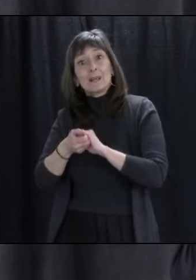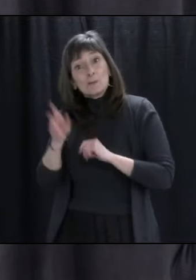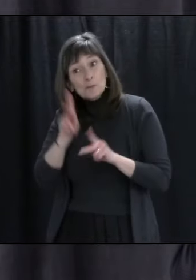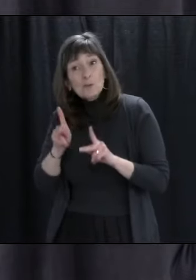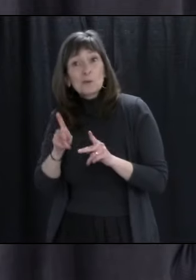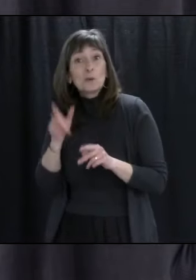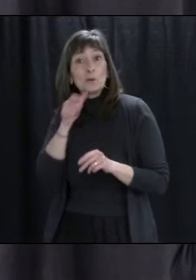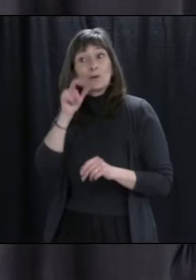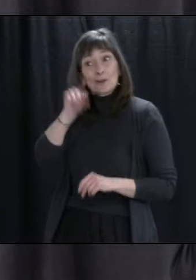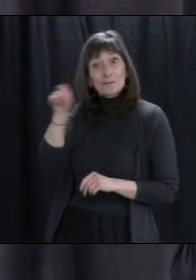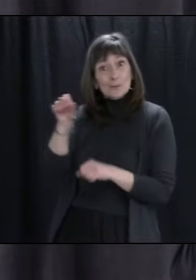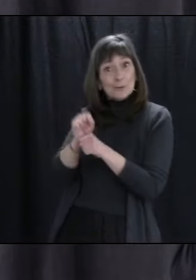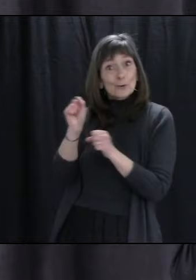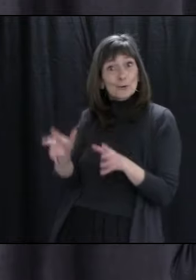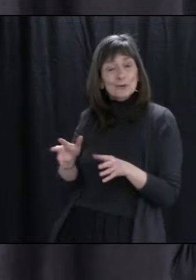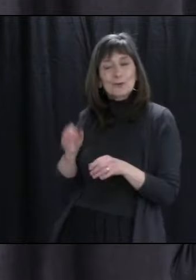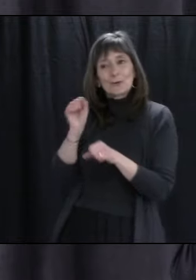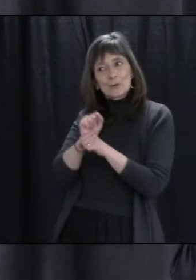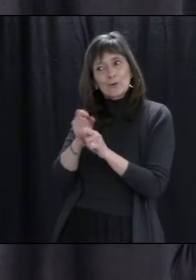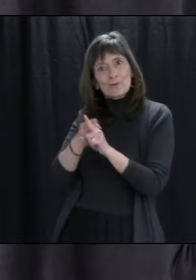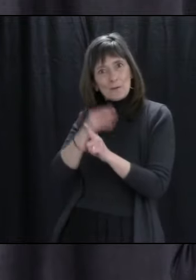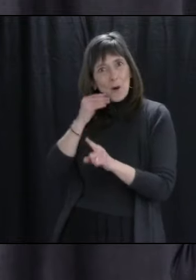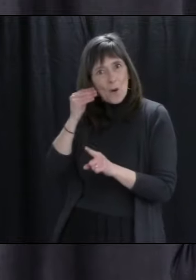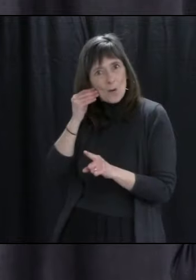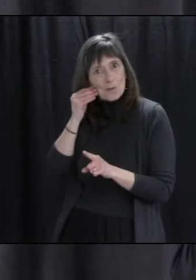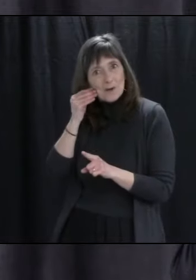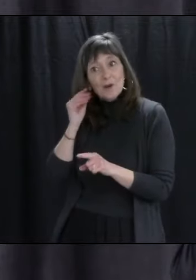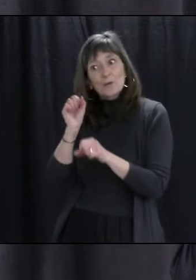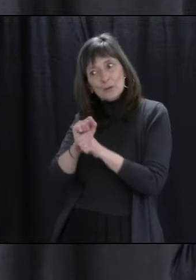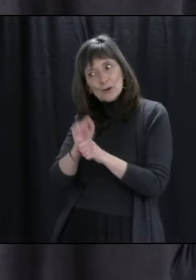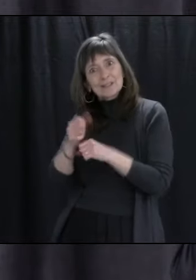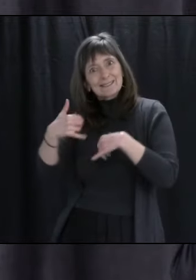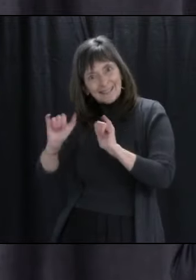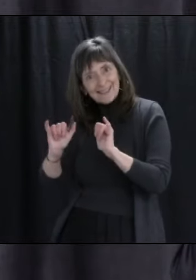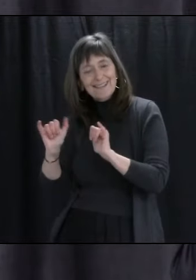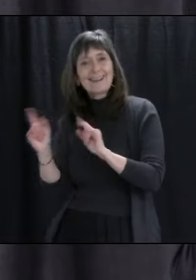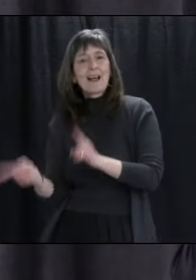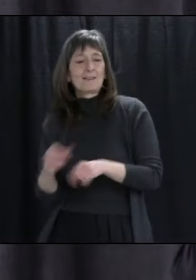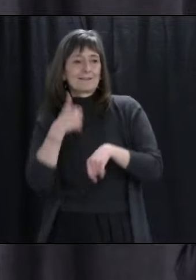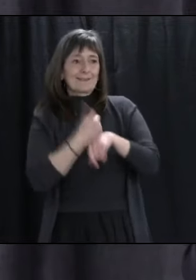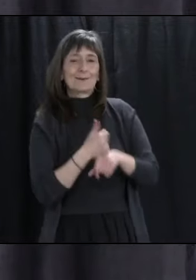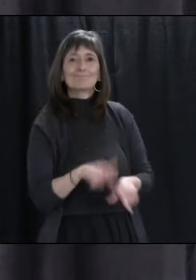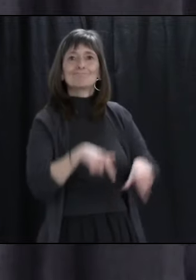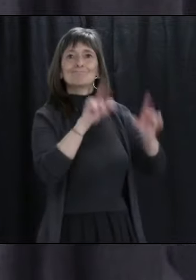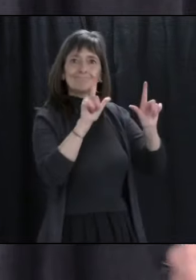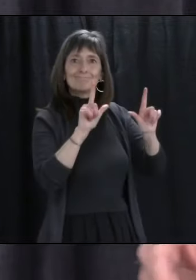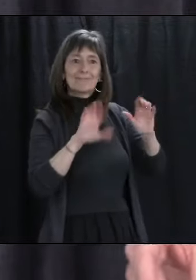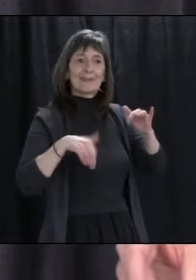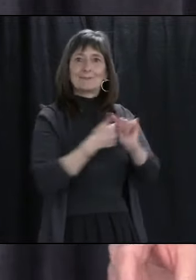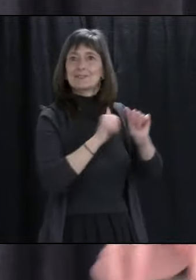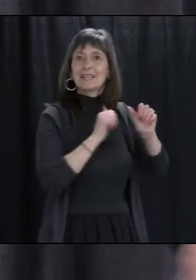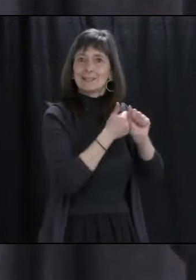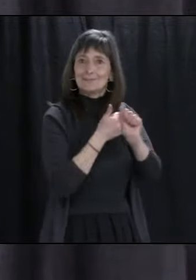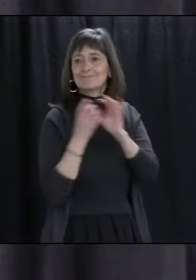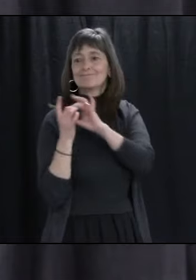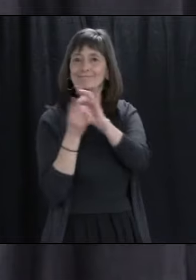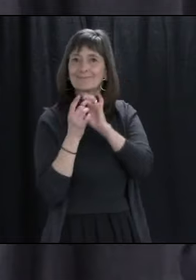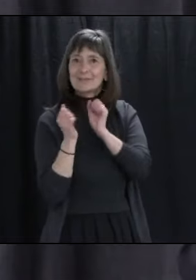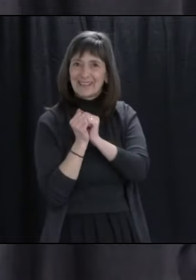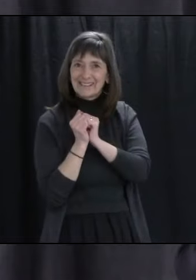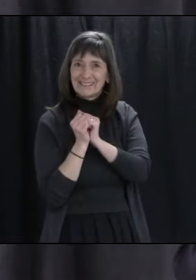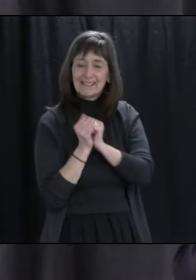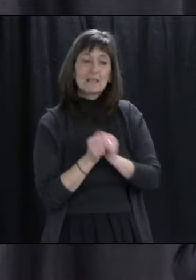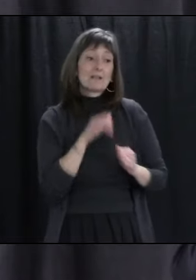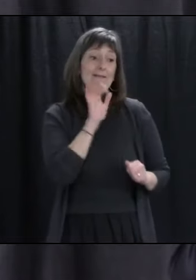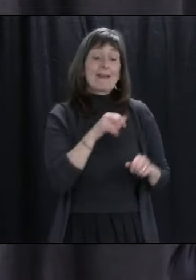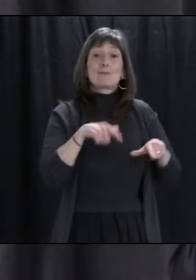and working with us to stop the spread of this virus. So visit the website. See, that is where